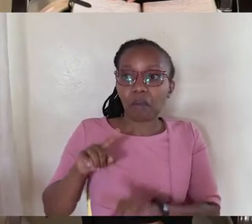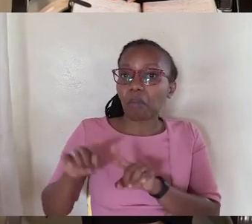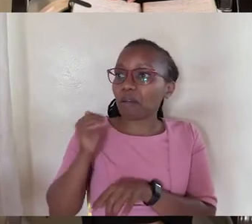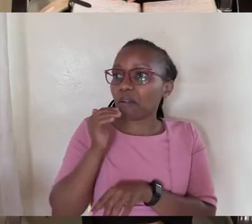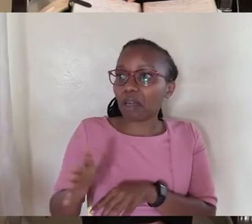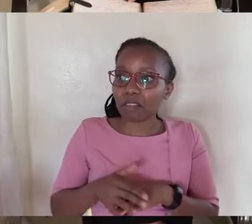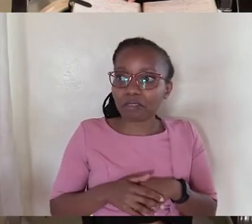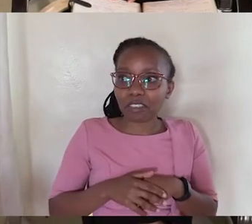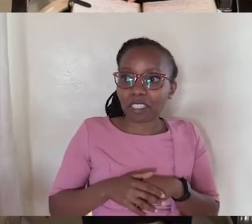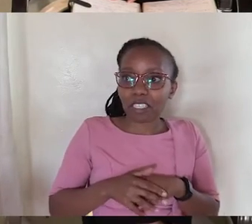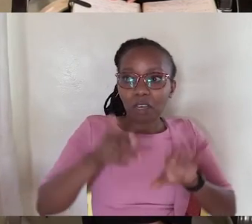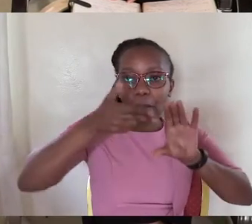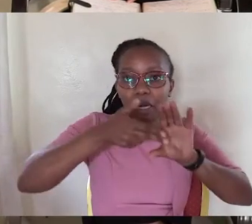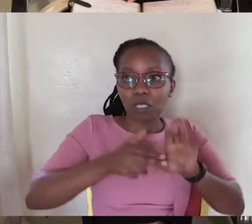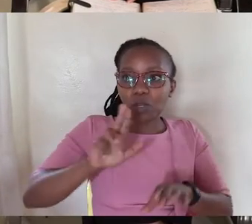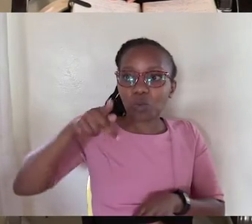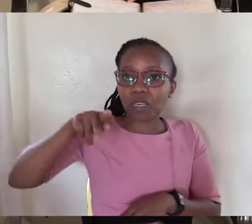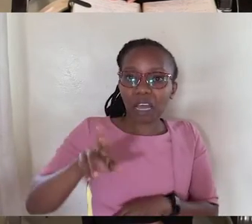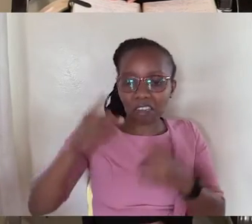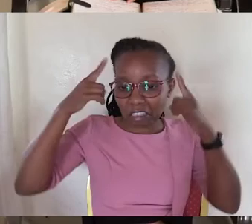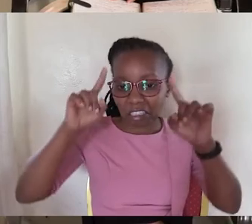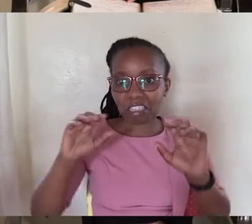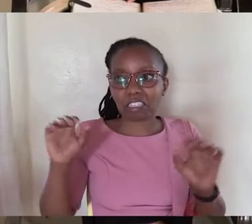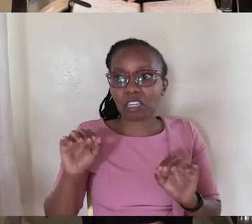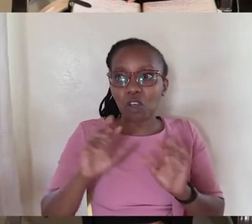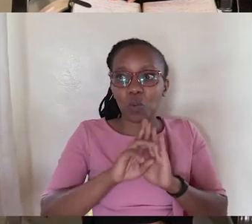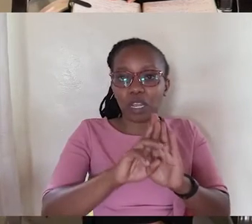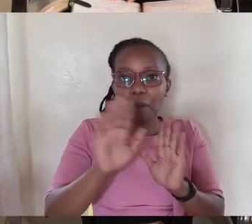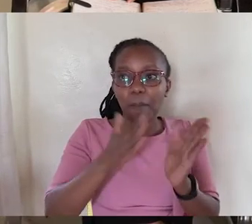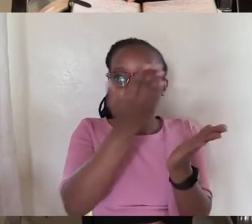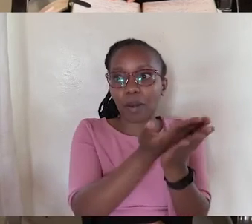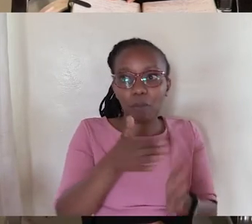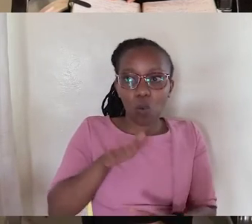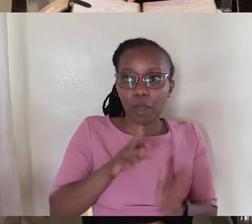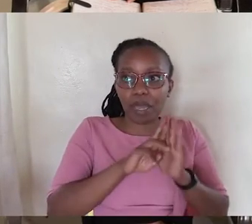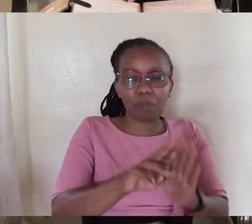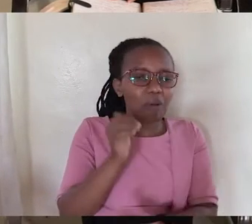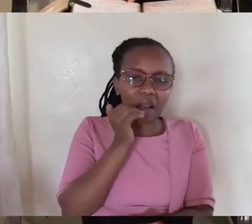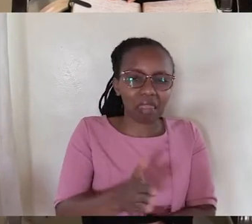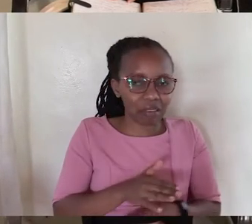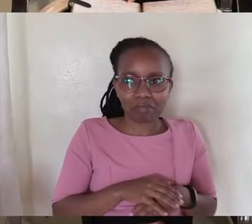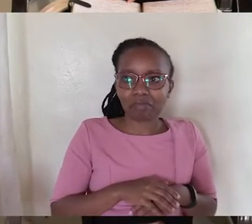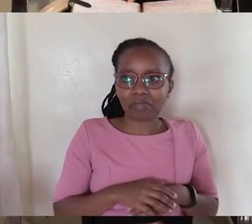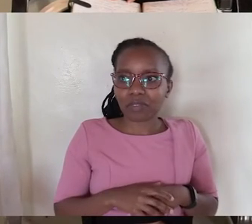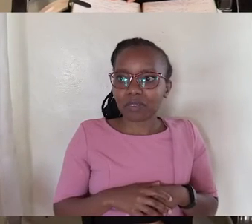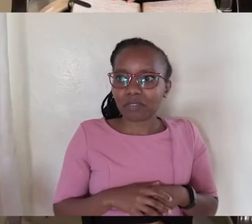We participated in UPR, WAPI. We presented a petition to the women rep, WAPI. We have actually